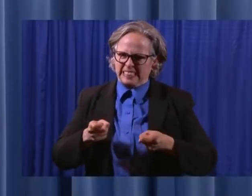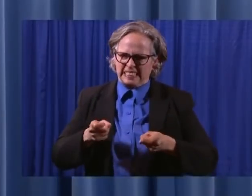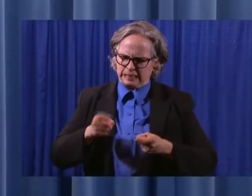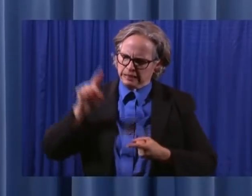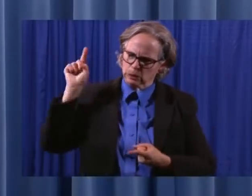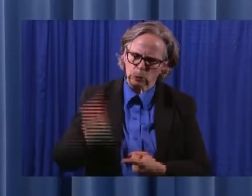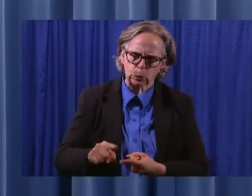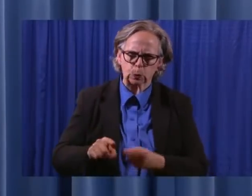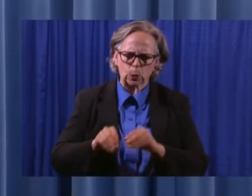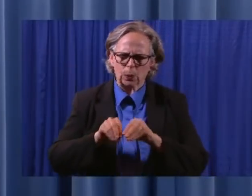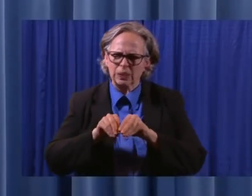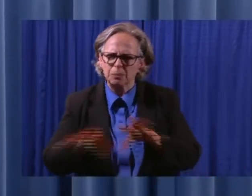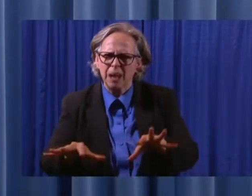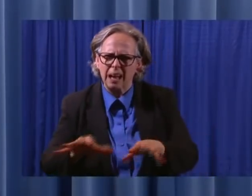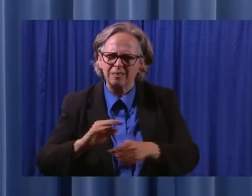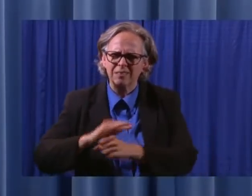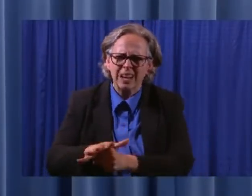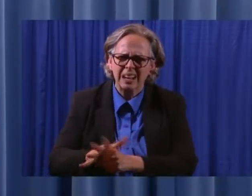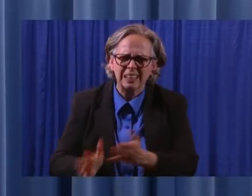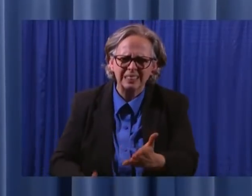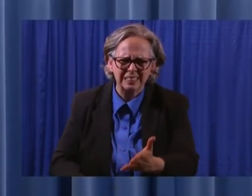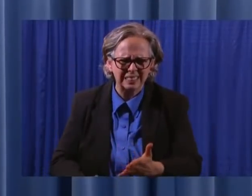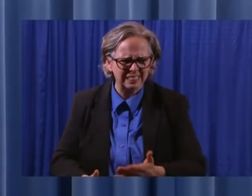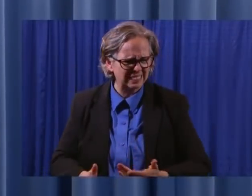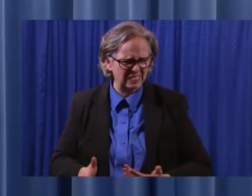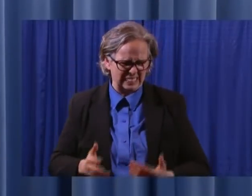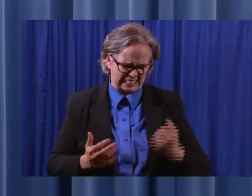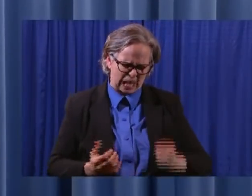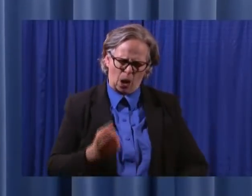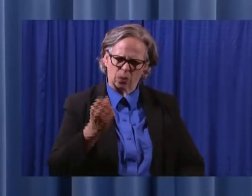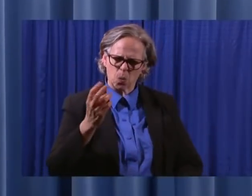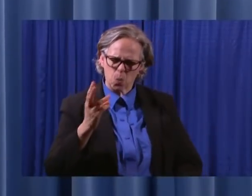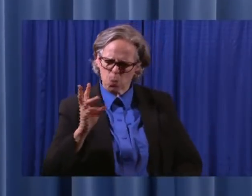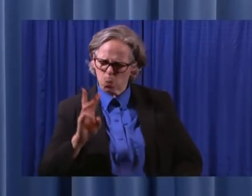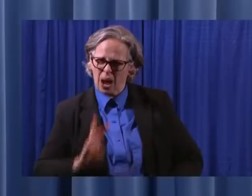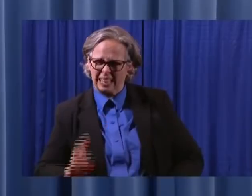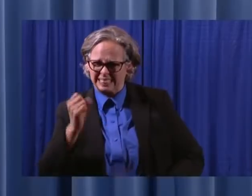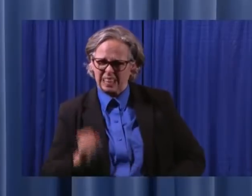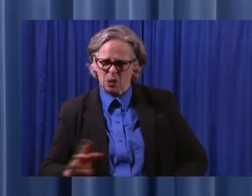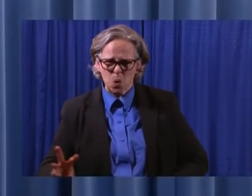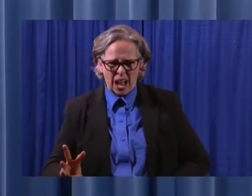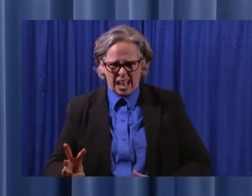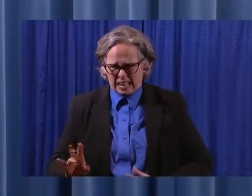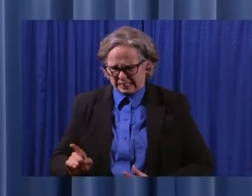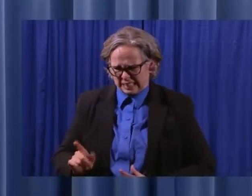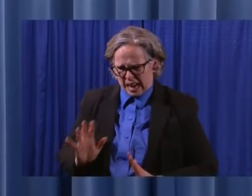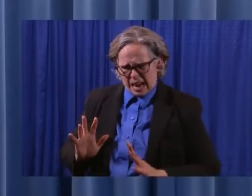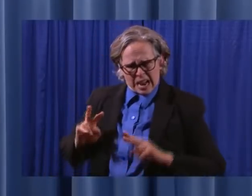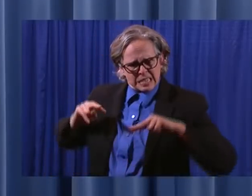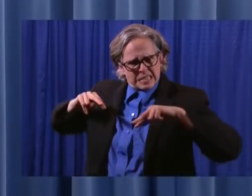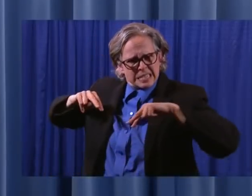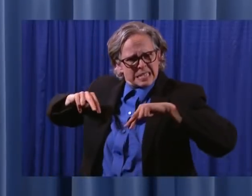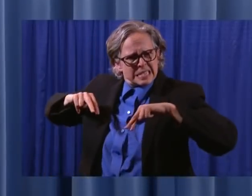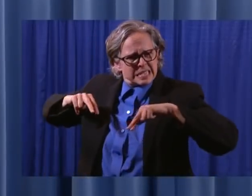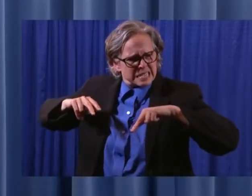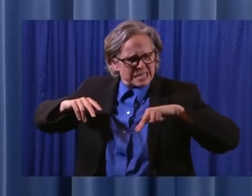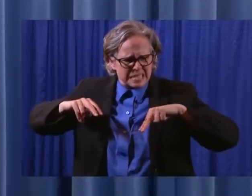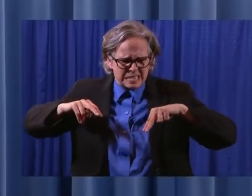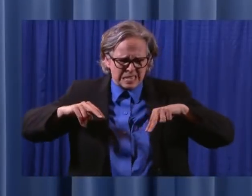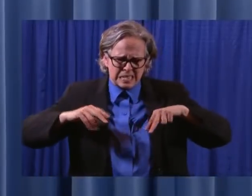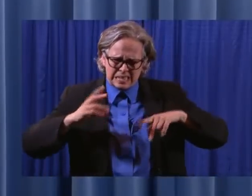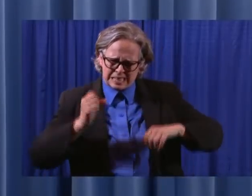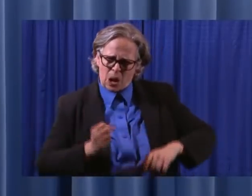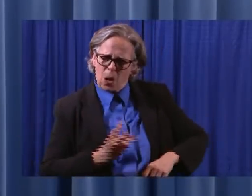seeing in Hamilton County, what you're seeing in some of the counties in southwest Ohio is worrisome. And we can control that. And the way